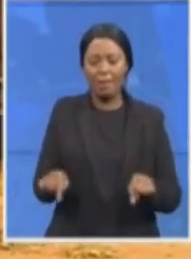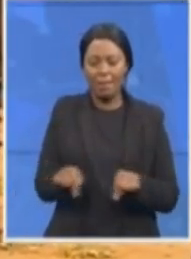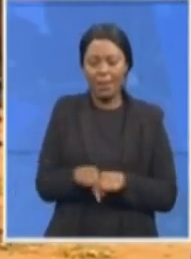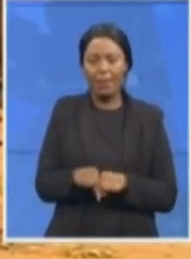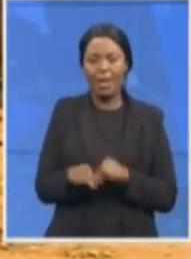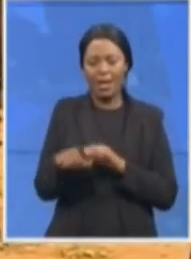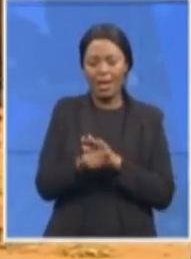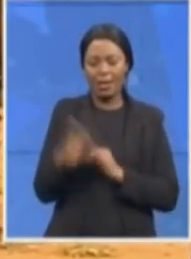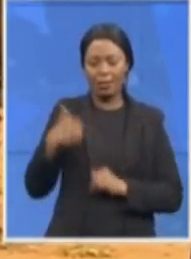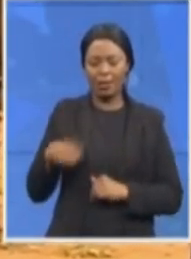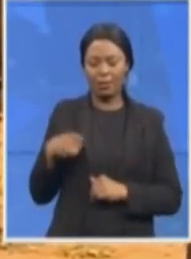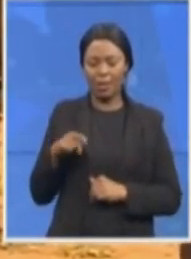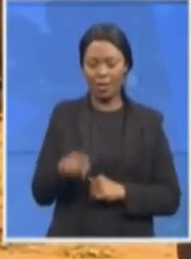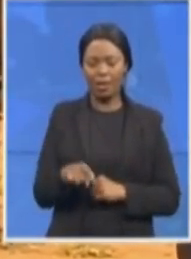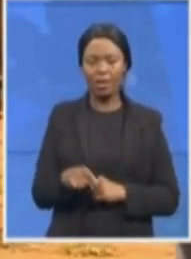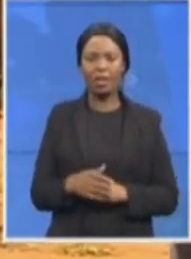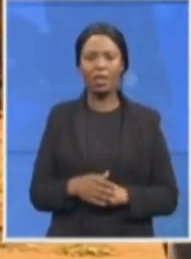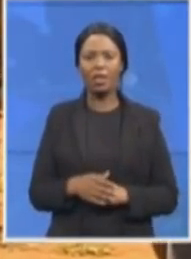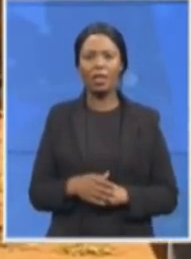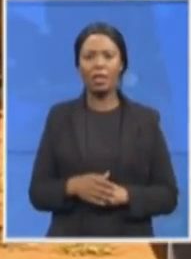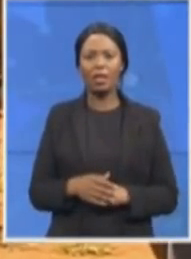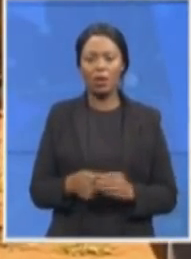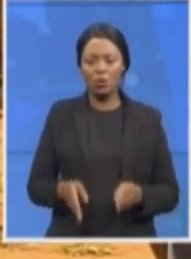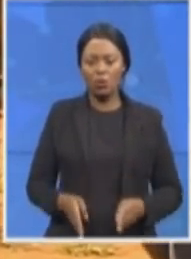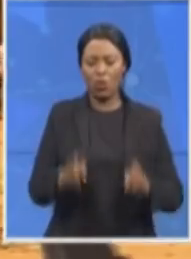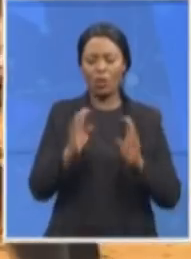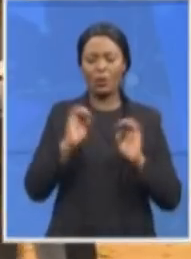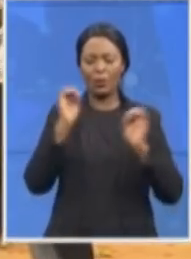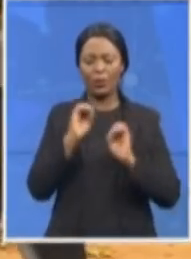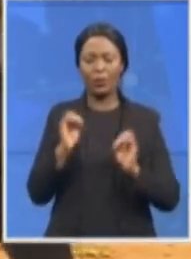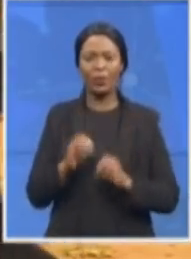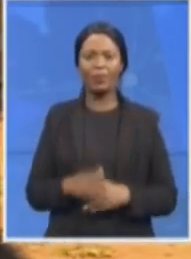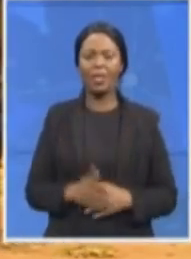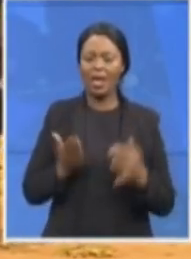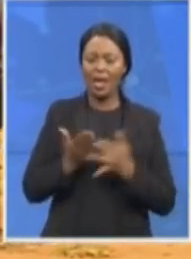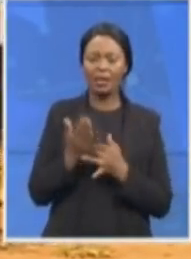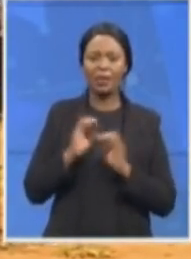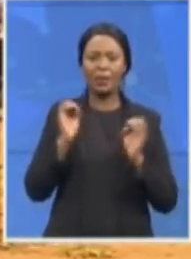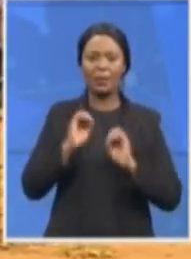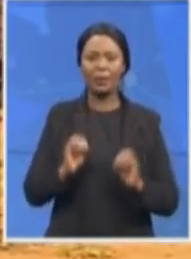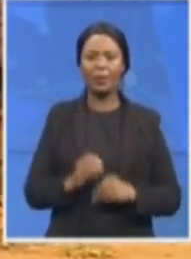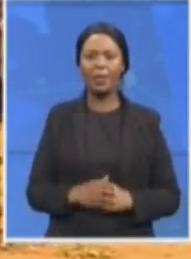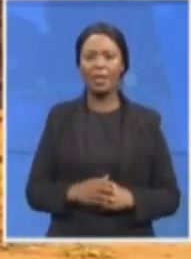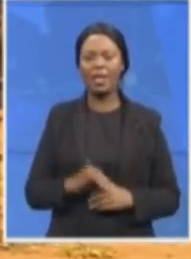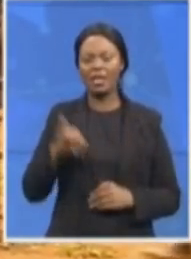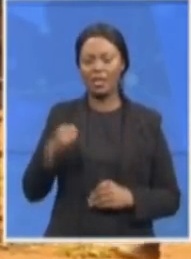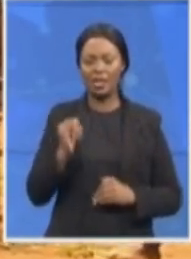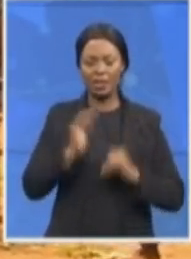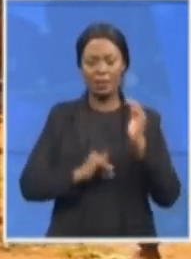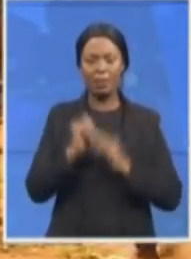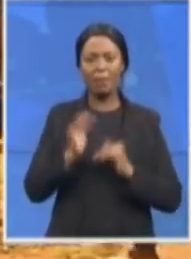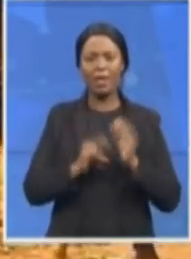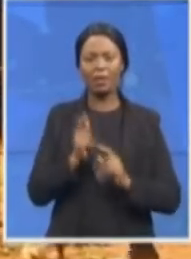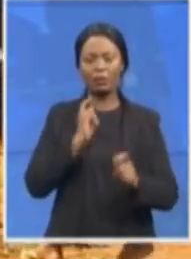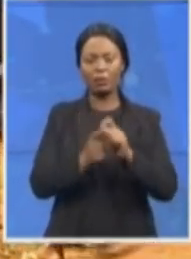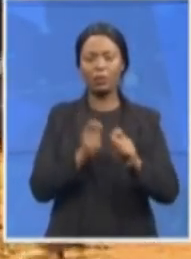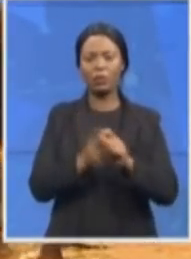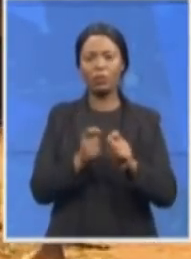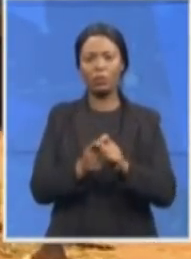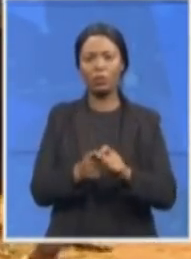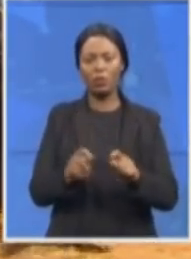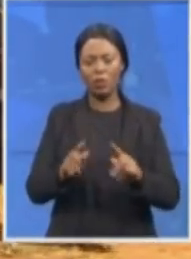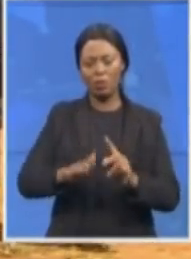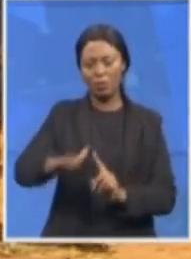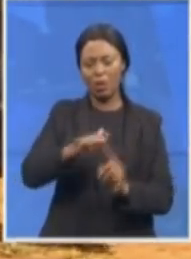no roads. It has no access. They've built a little path to get access in from the main community